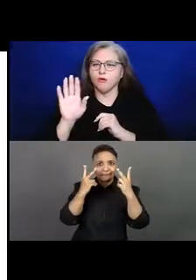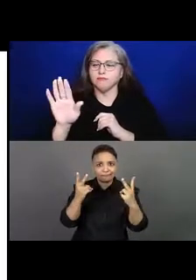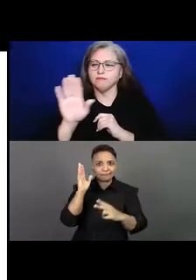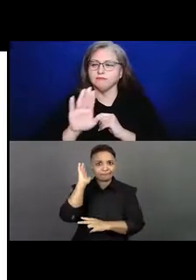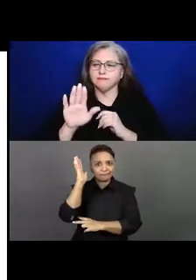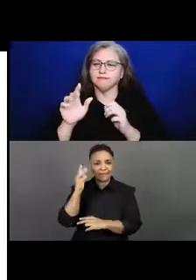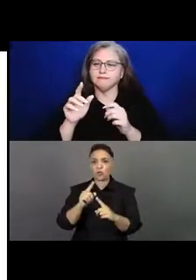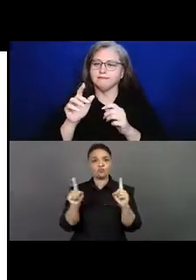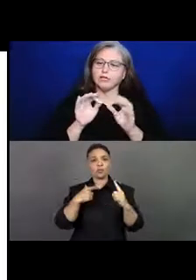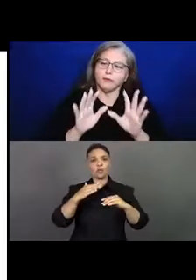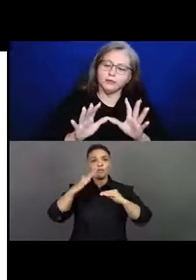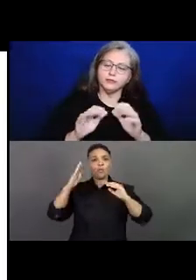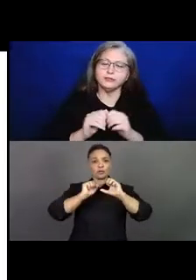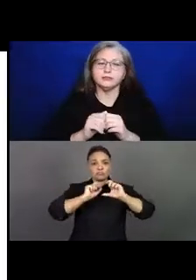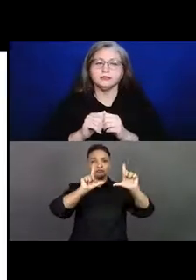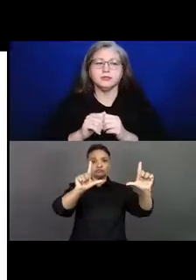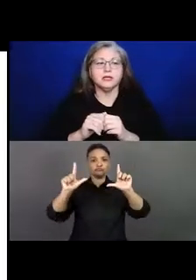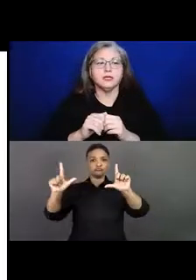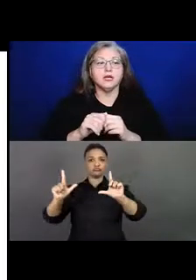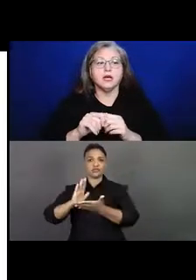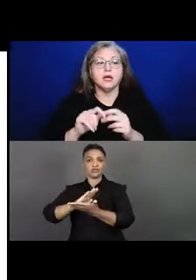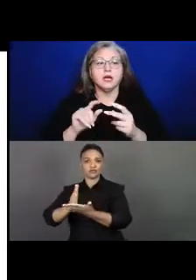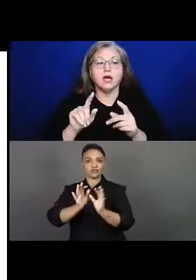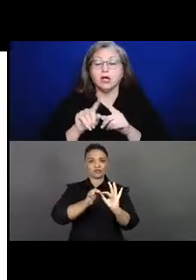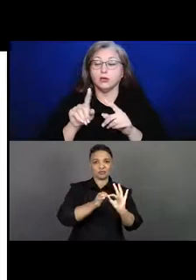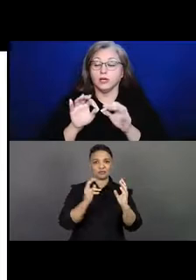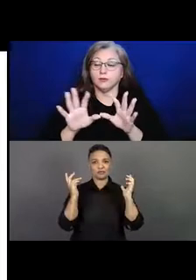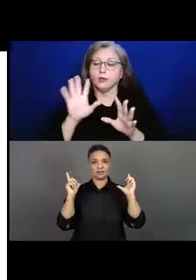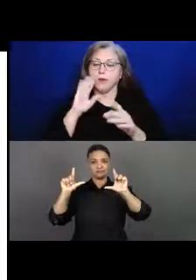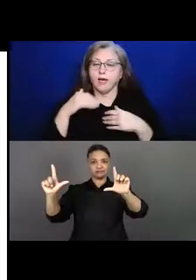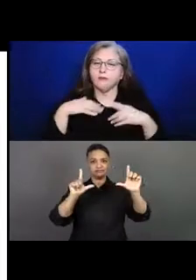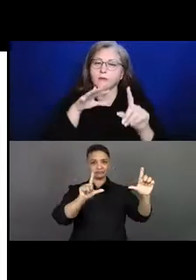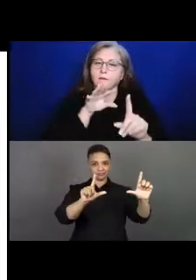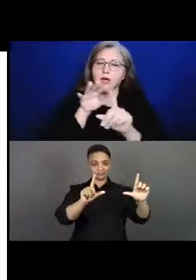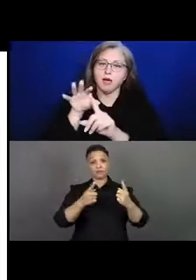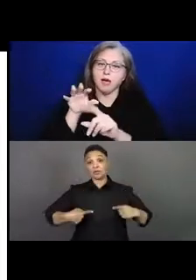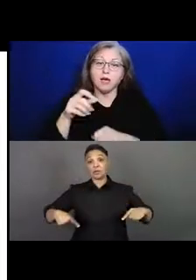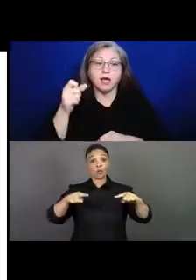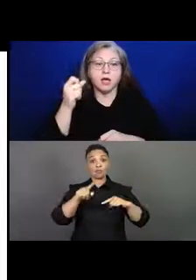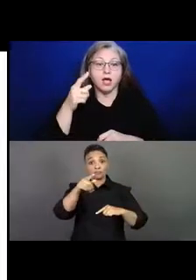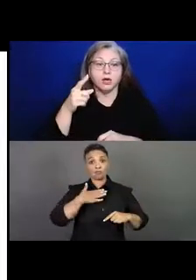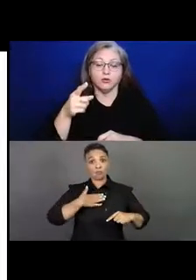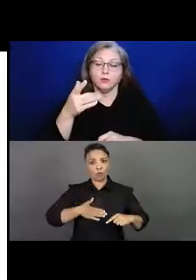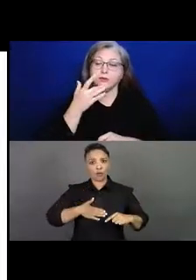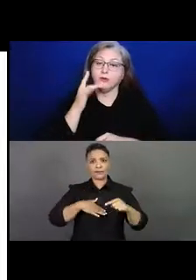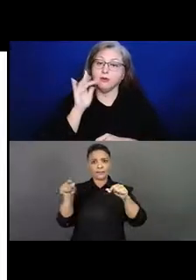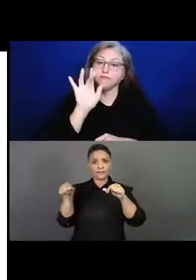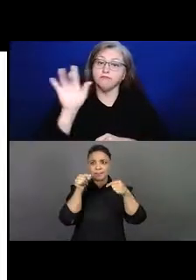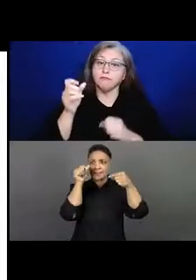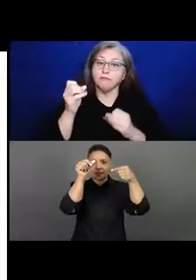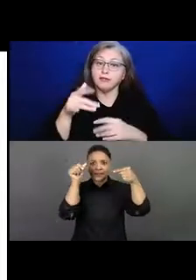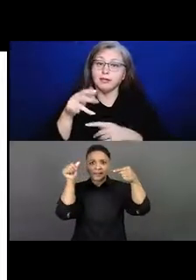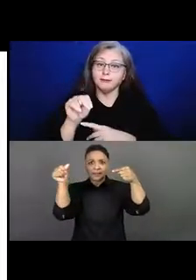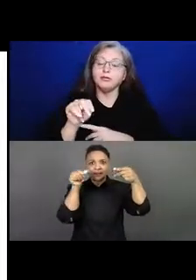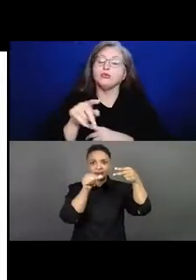language interpreters. All sign language interpreters will be spotlighted, but if you want to multi-pin, there's an option